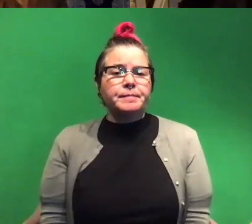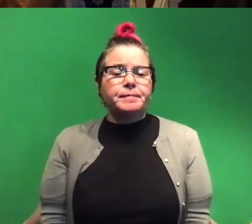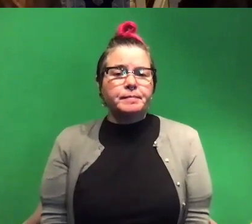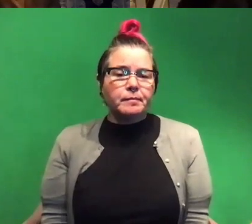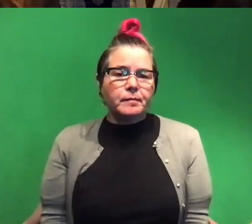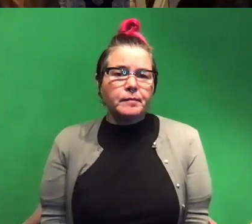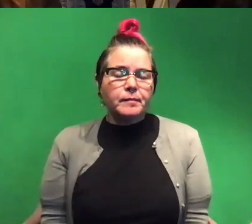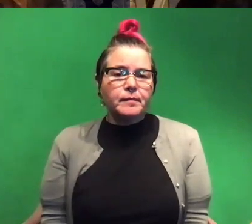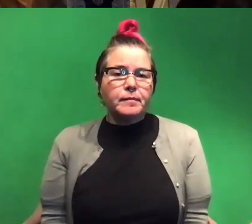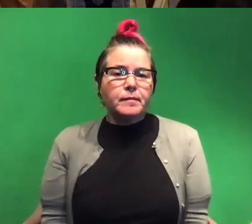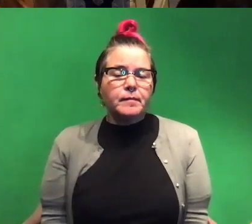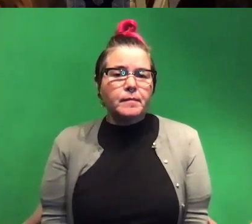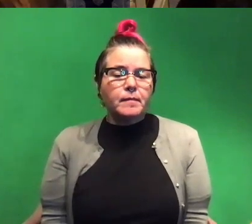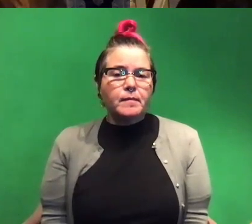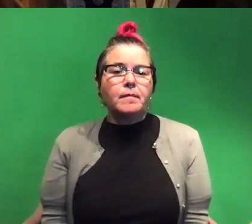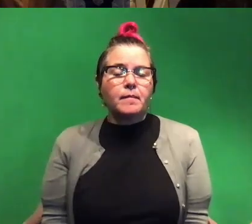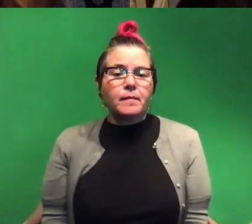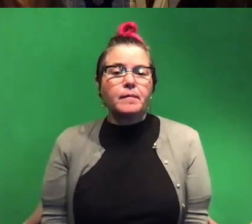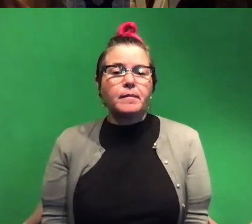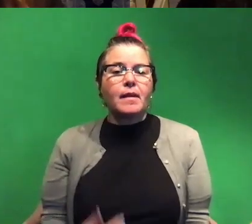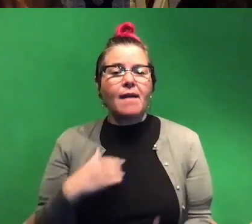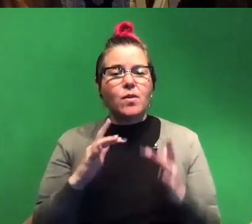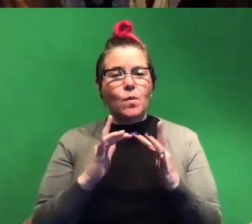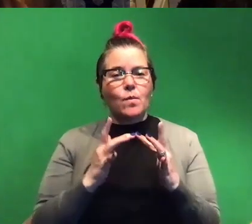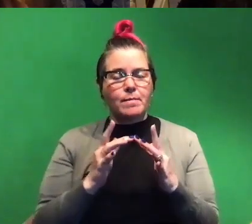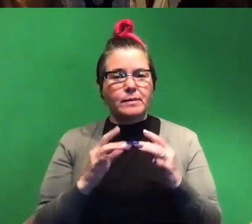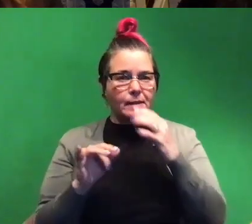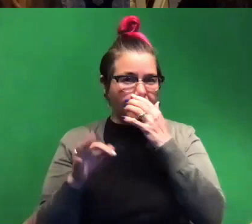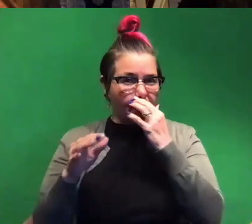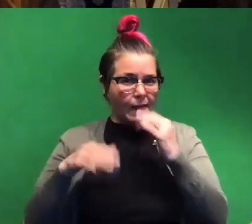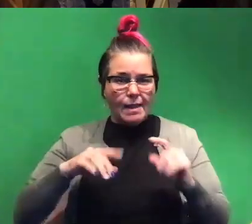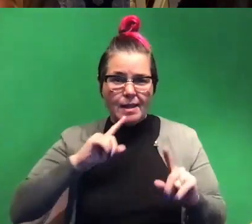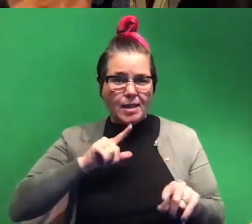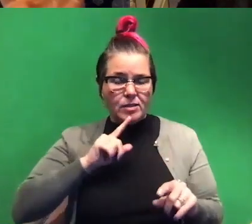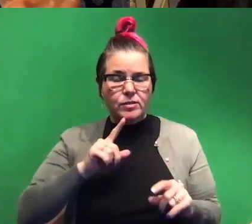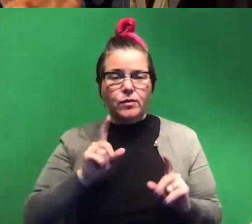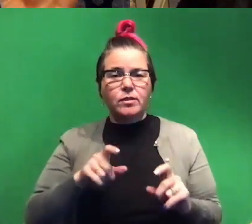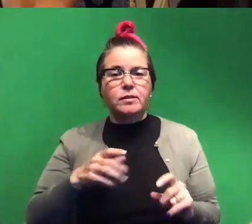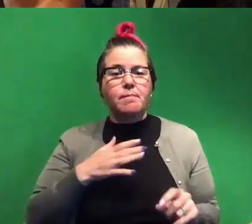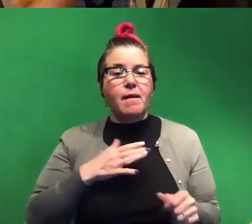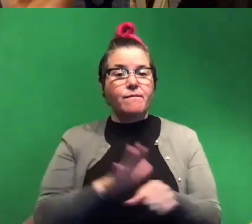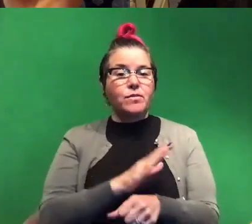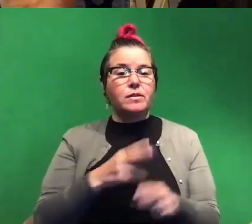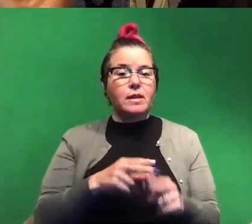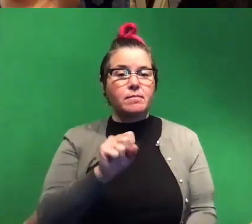learn more. So I have a website, so if I didn't get to your question, it's my full name,